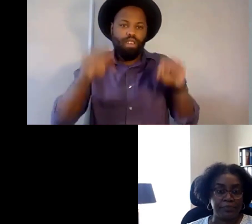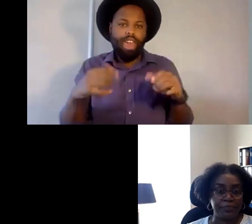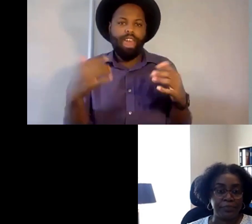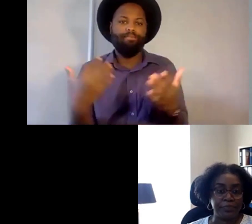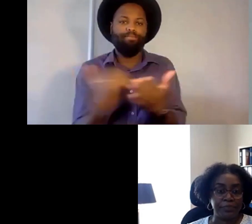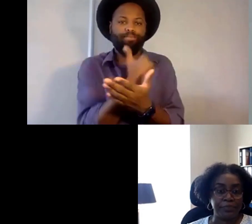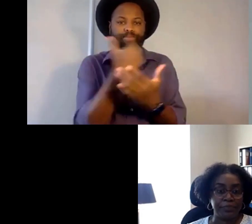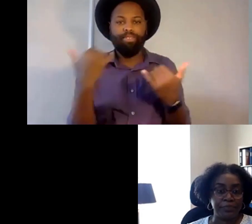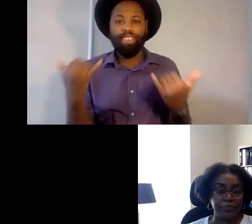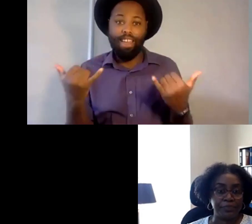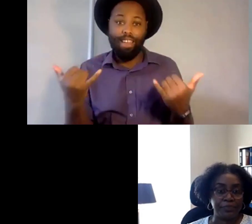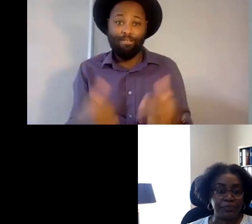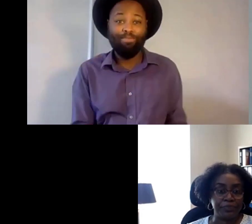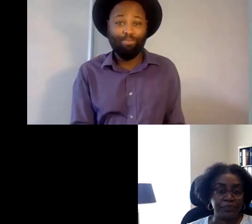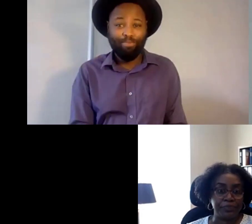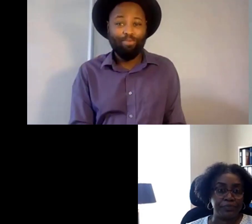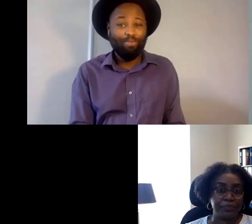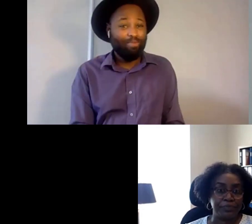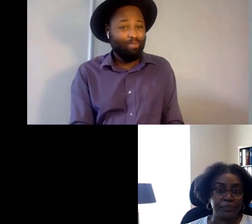Thank you.